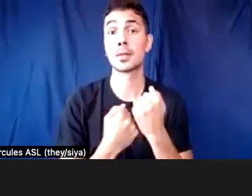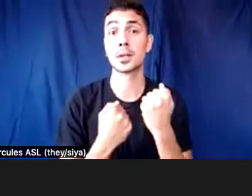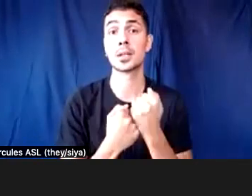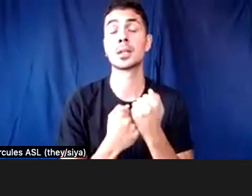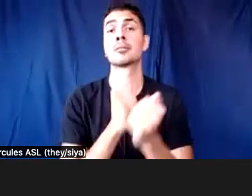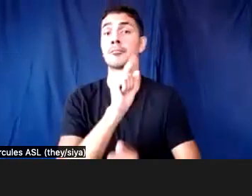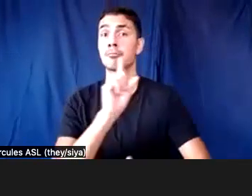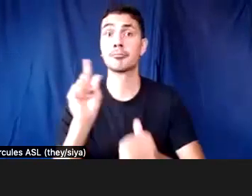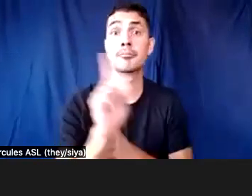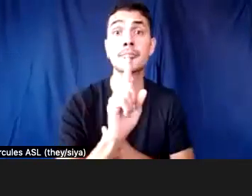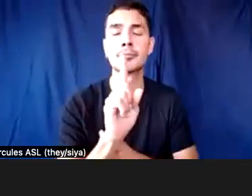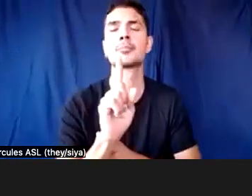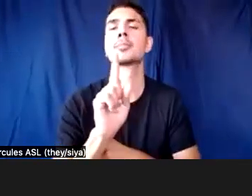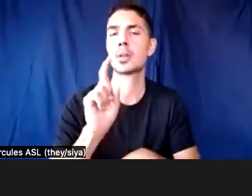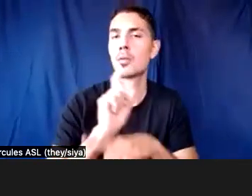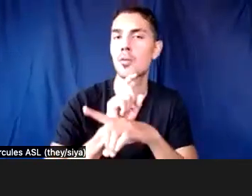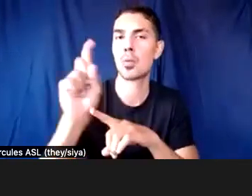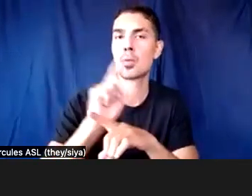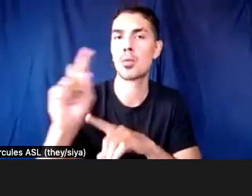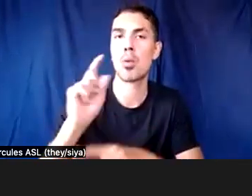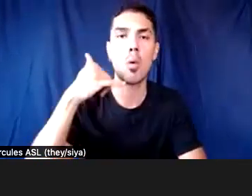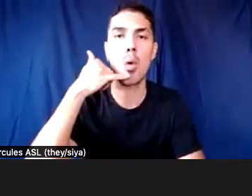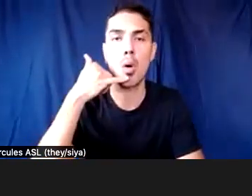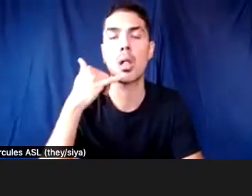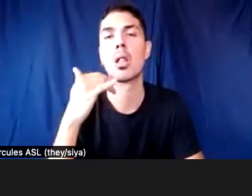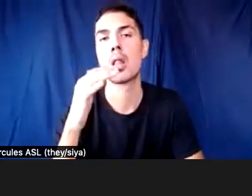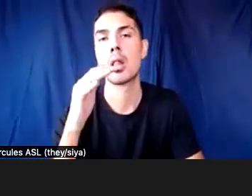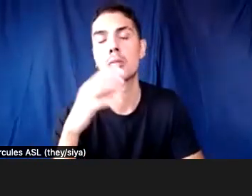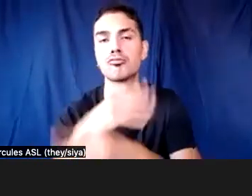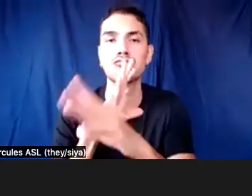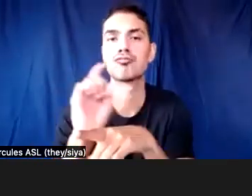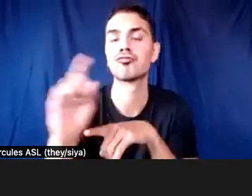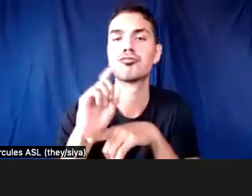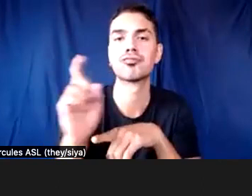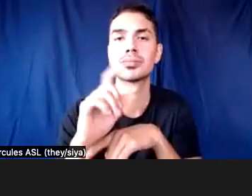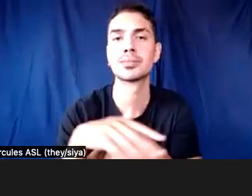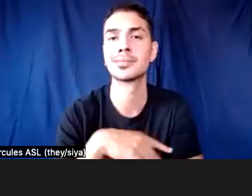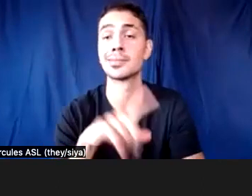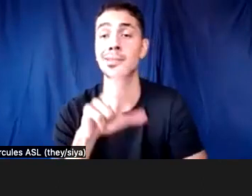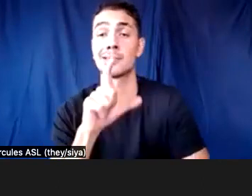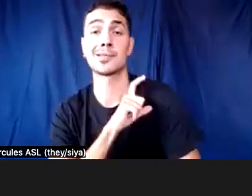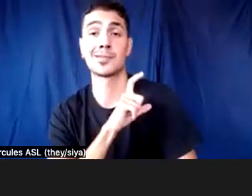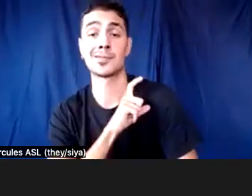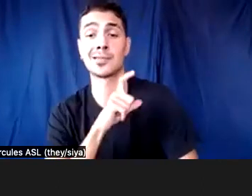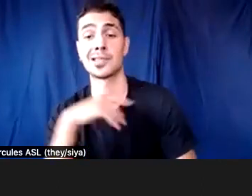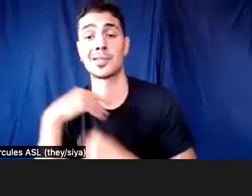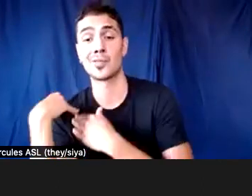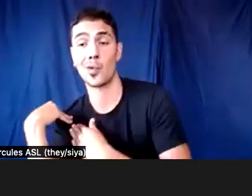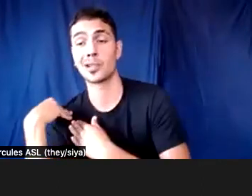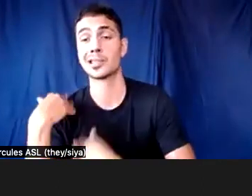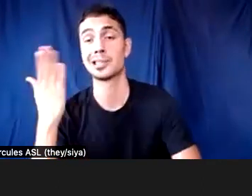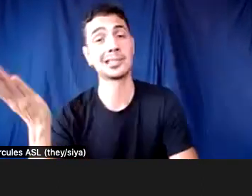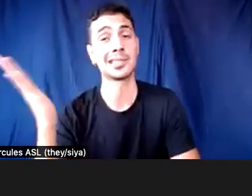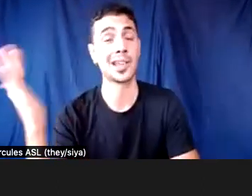phone calls or go show up. It's a member of law enforcement that's at fault. Yeah.